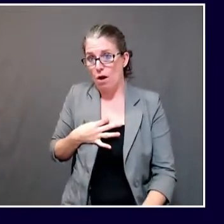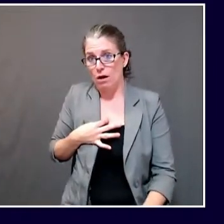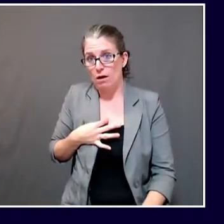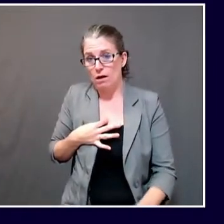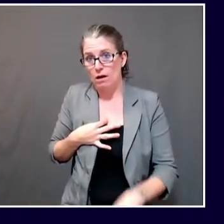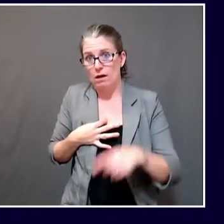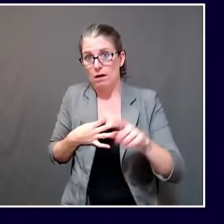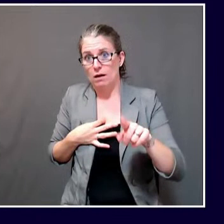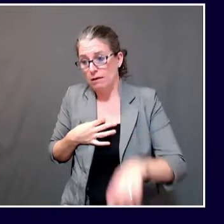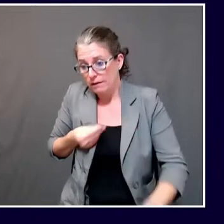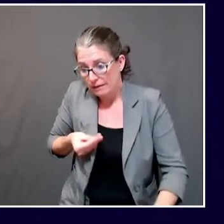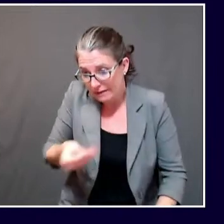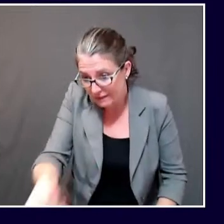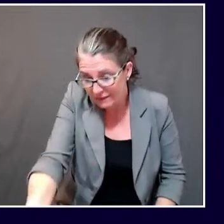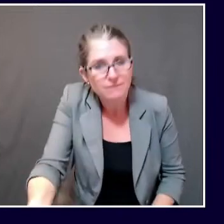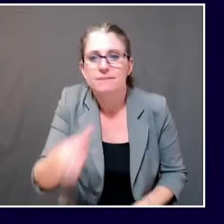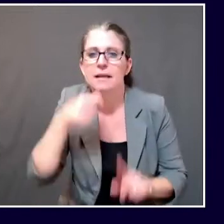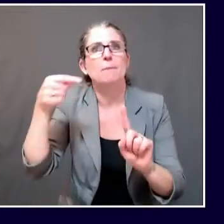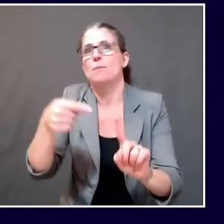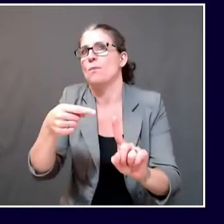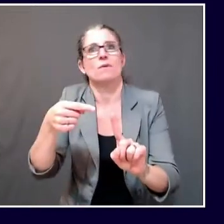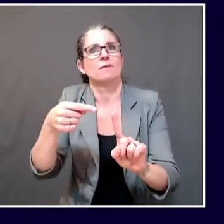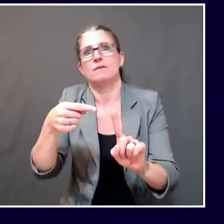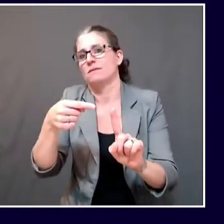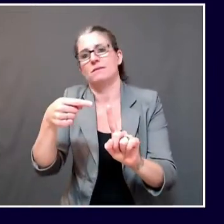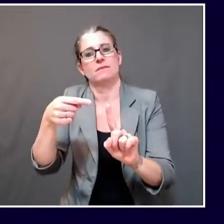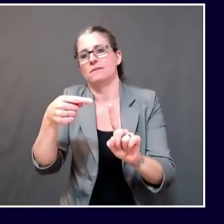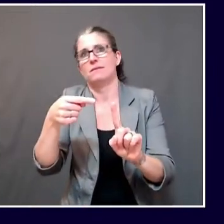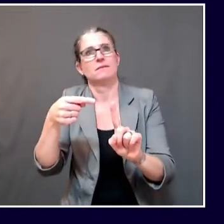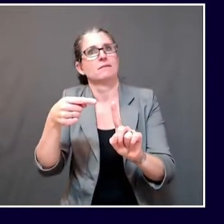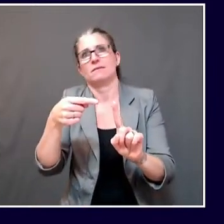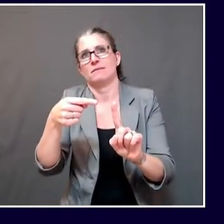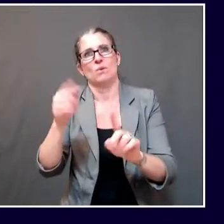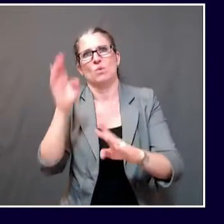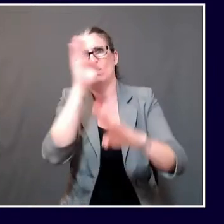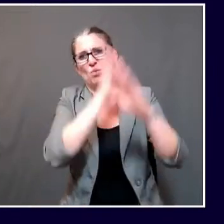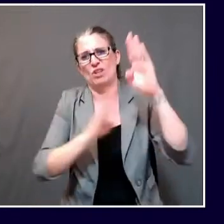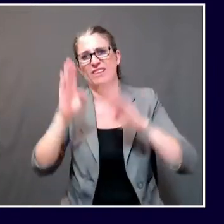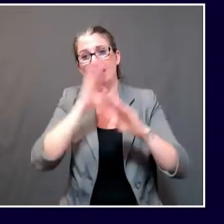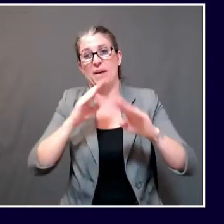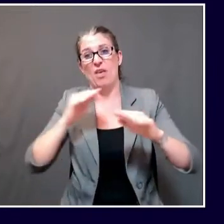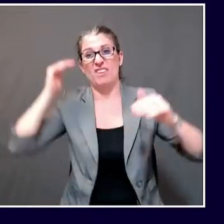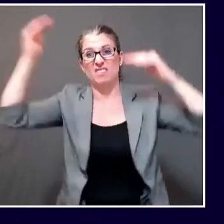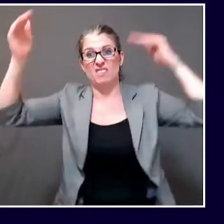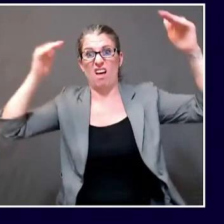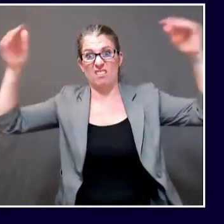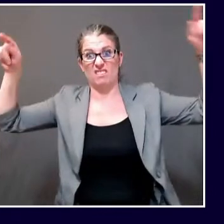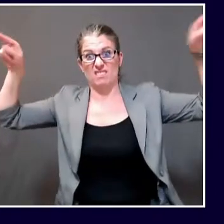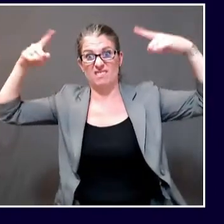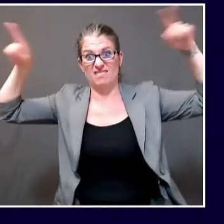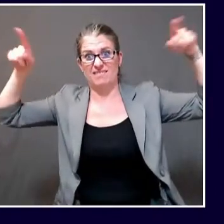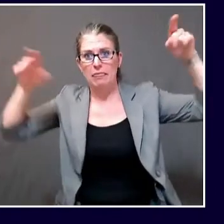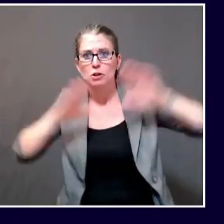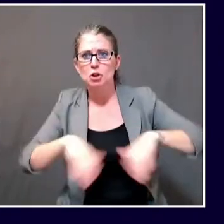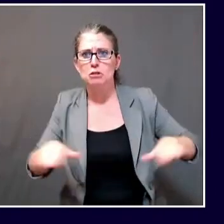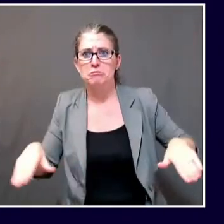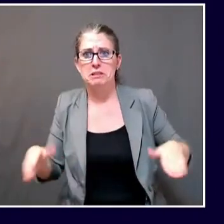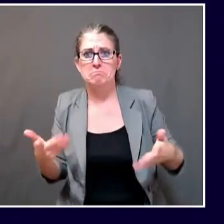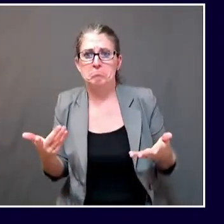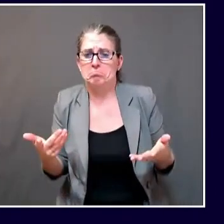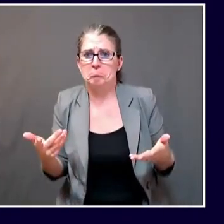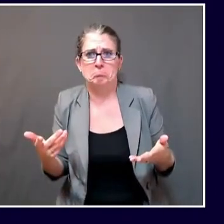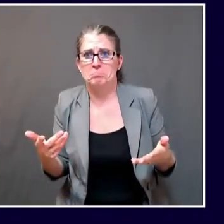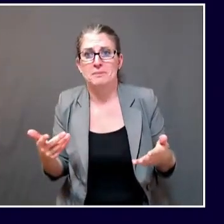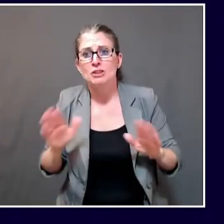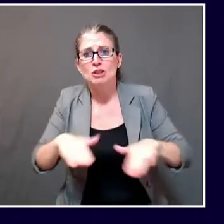for adults as compared to children. And specifically within adults, more concern for those who have chronic illnesses